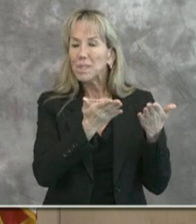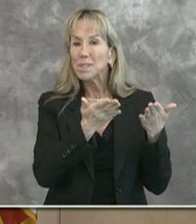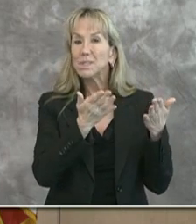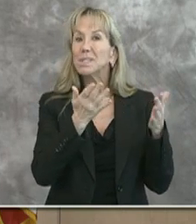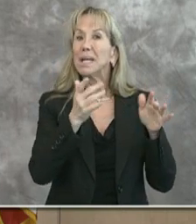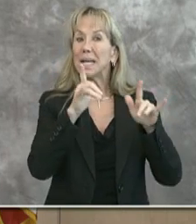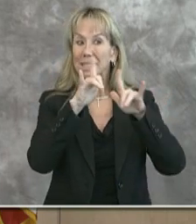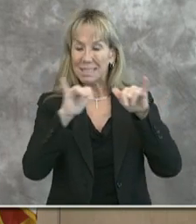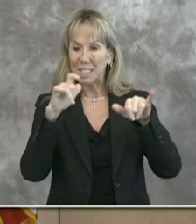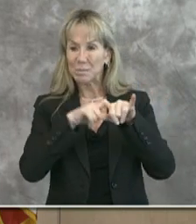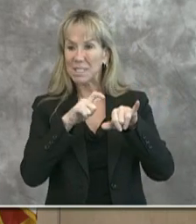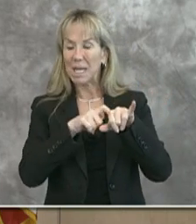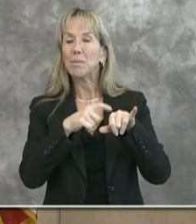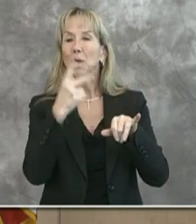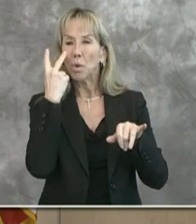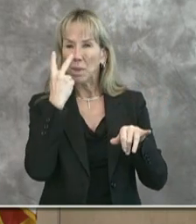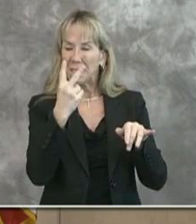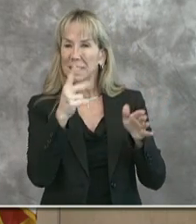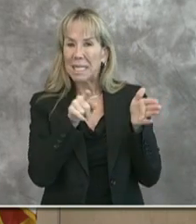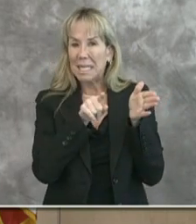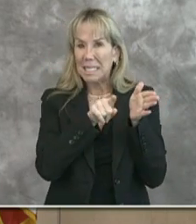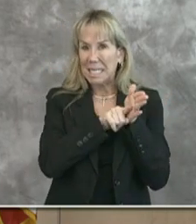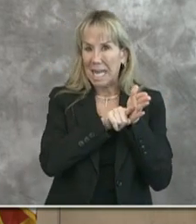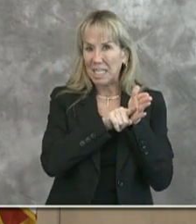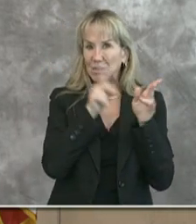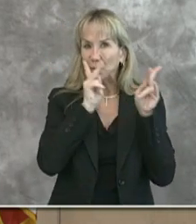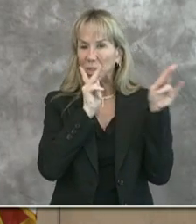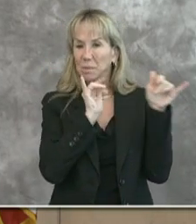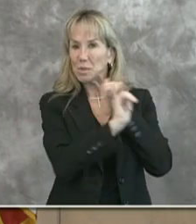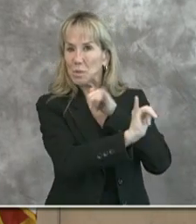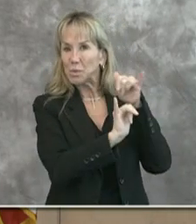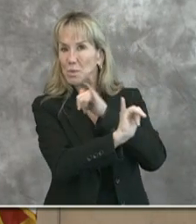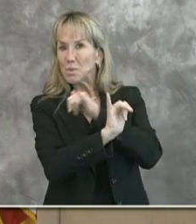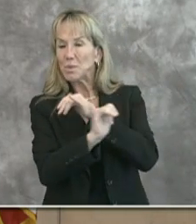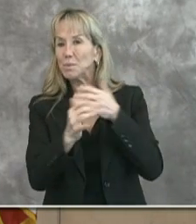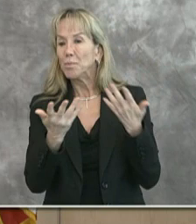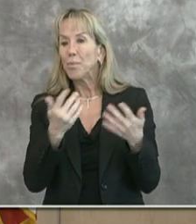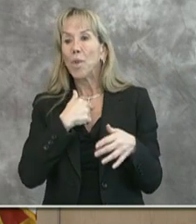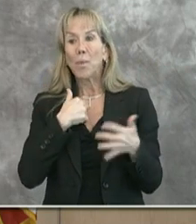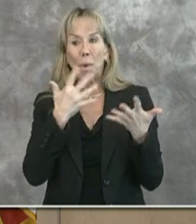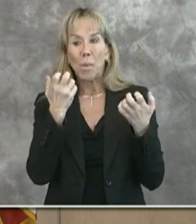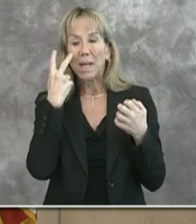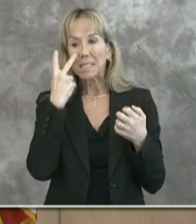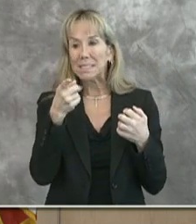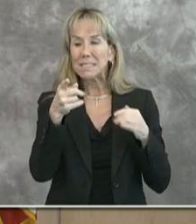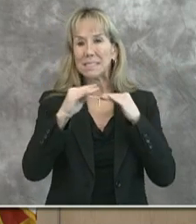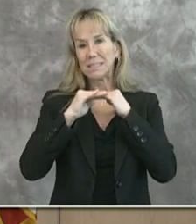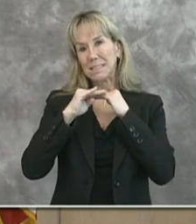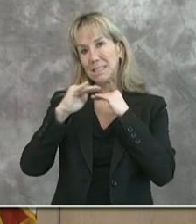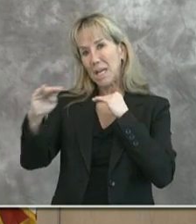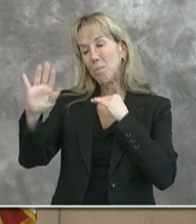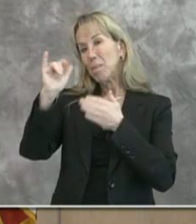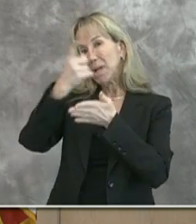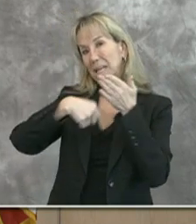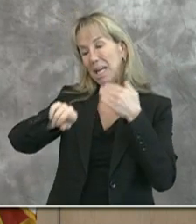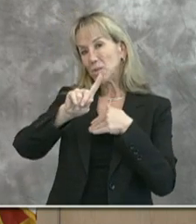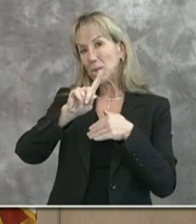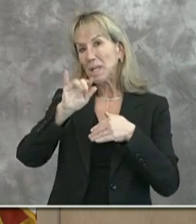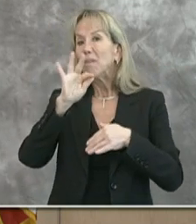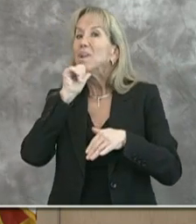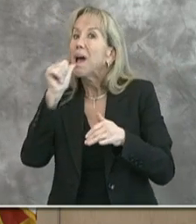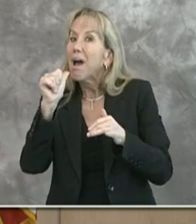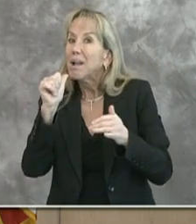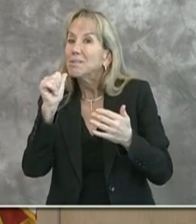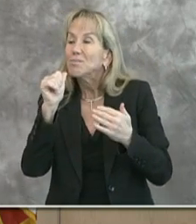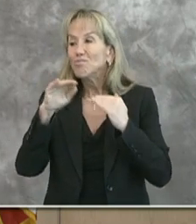negative trend here week over week. One we would certainly like to see this at least stabilize next week, if not improve a little